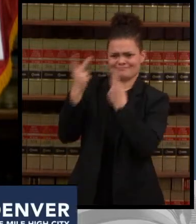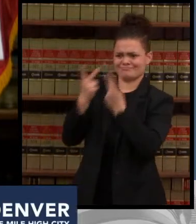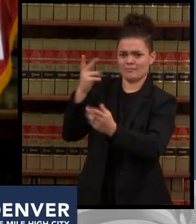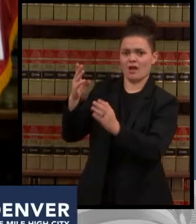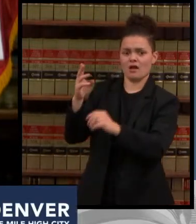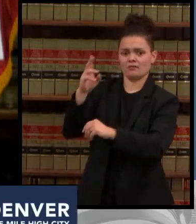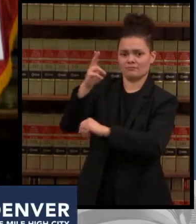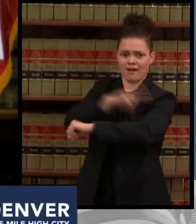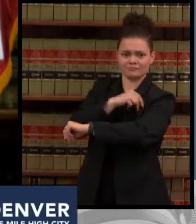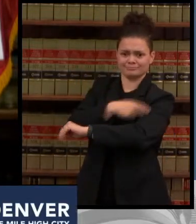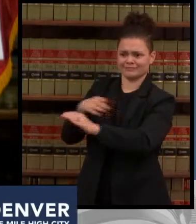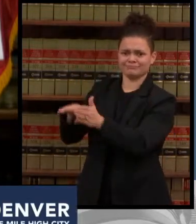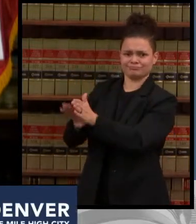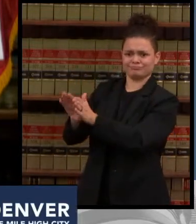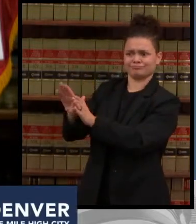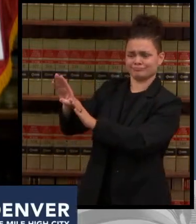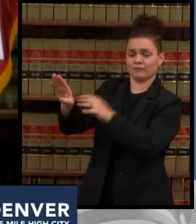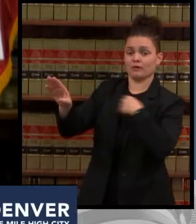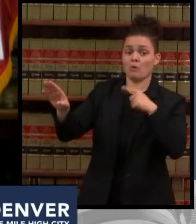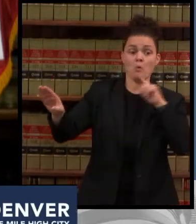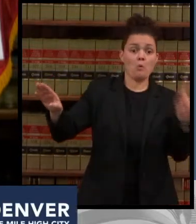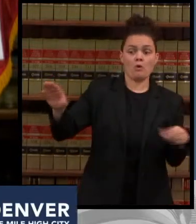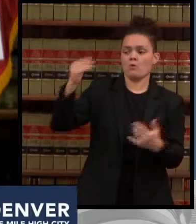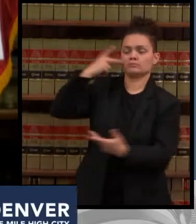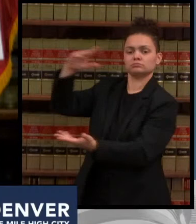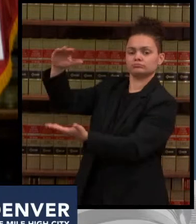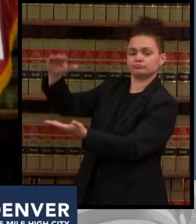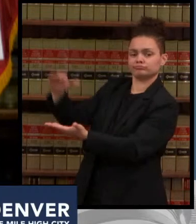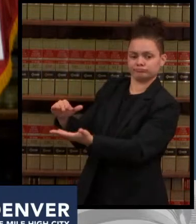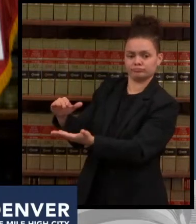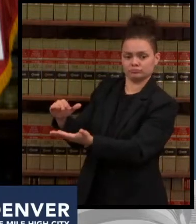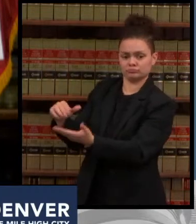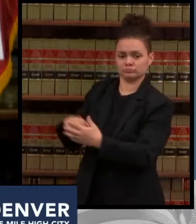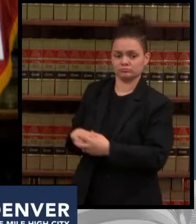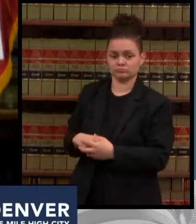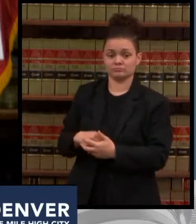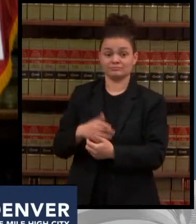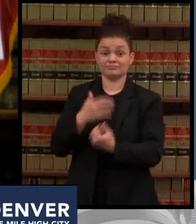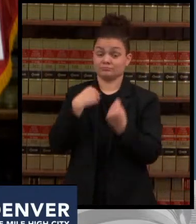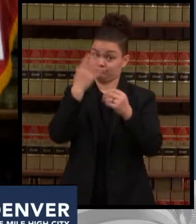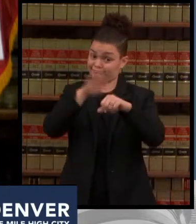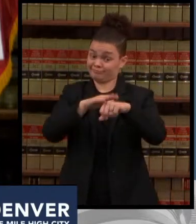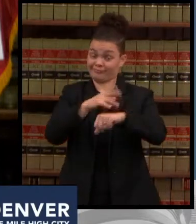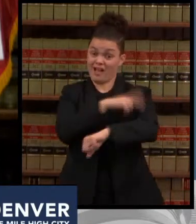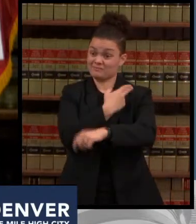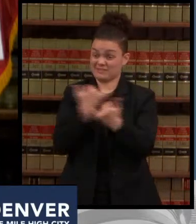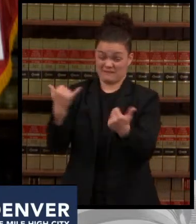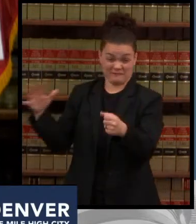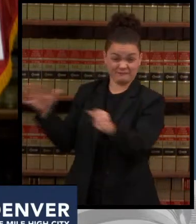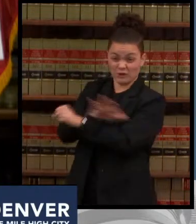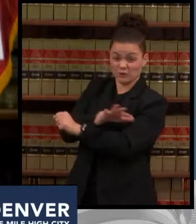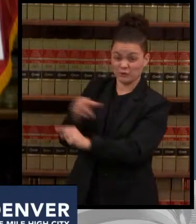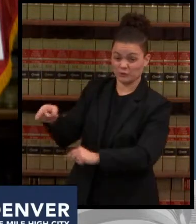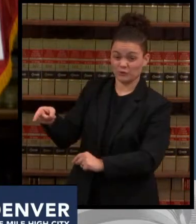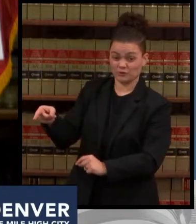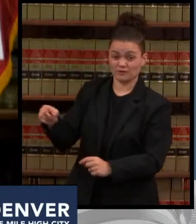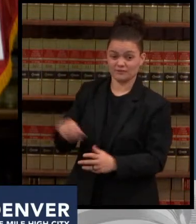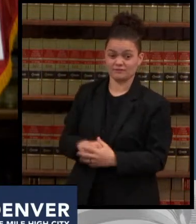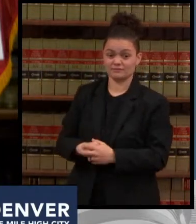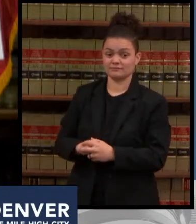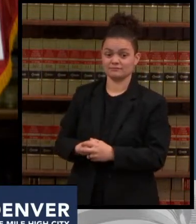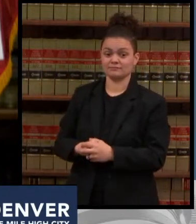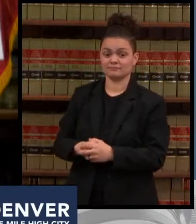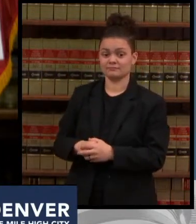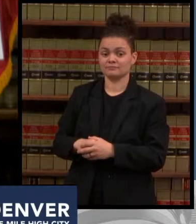the brink of collapse. We are literally full every day. And at this point, it's not just about COVID. We certainly have a number of